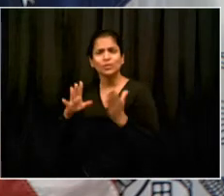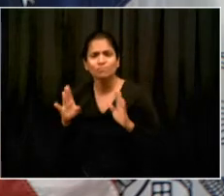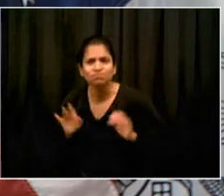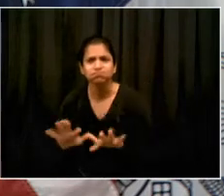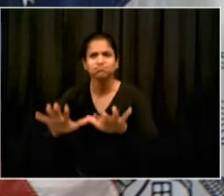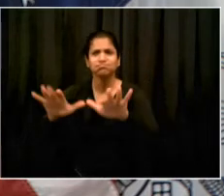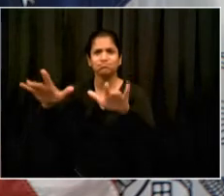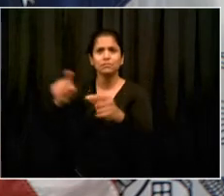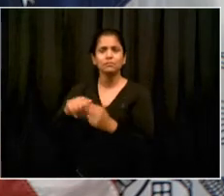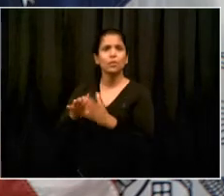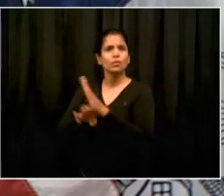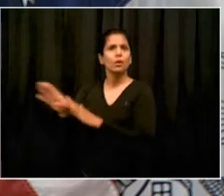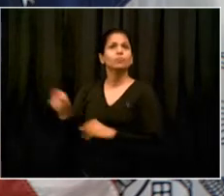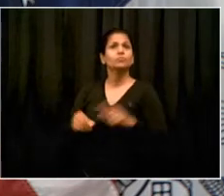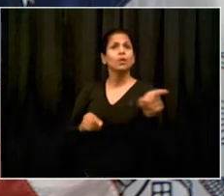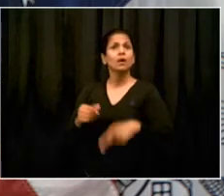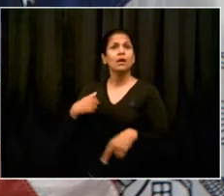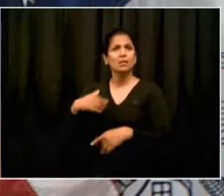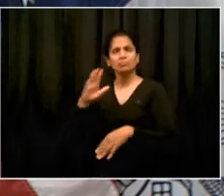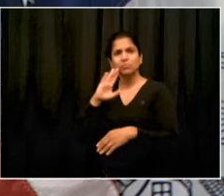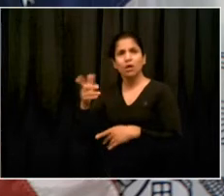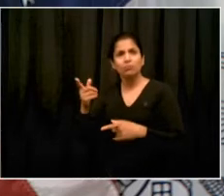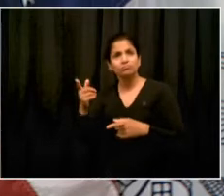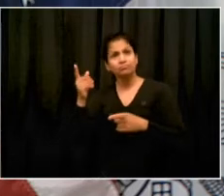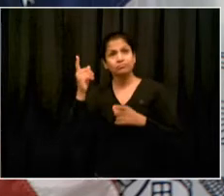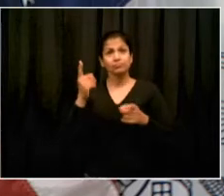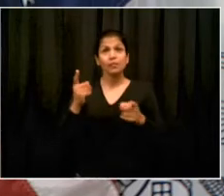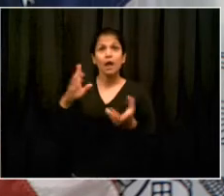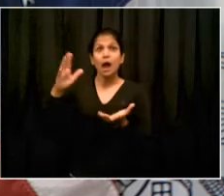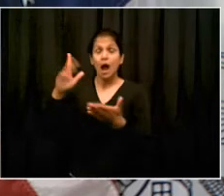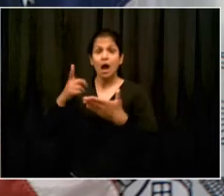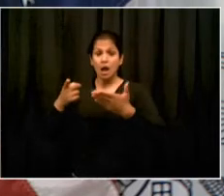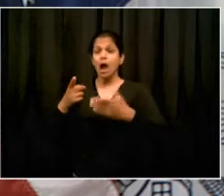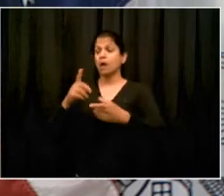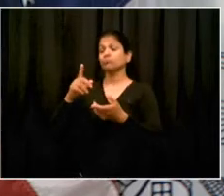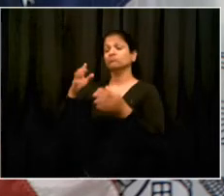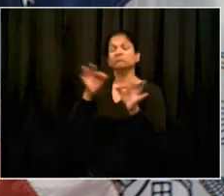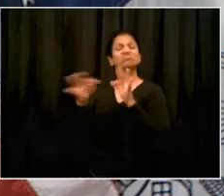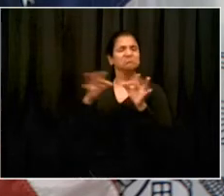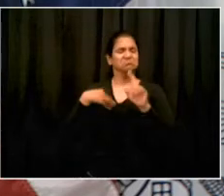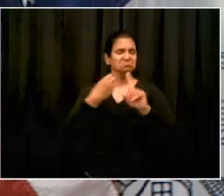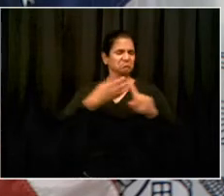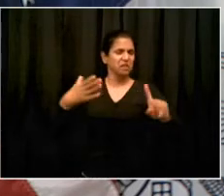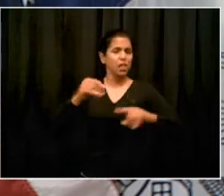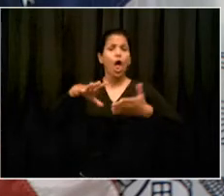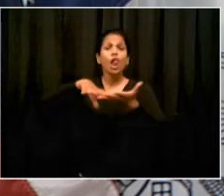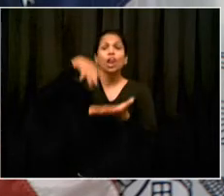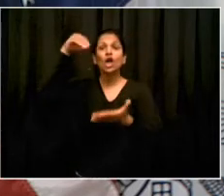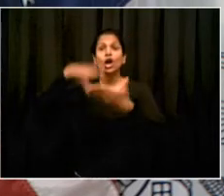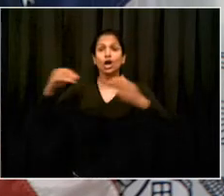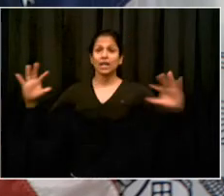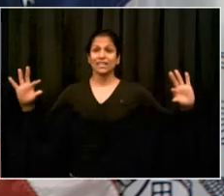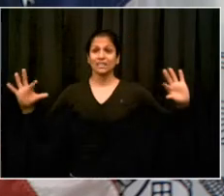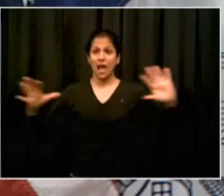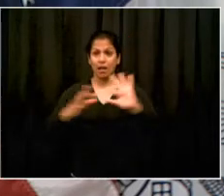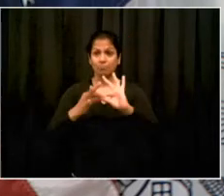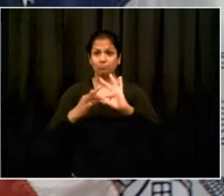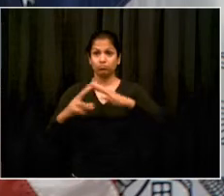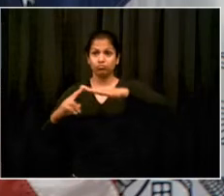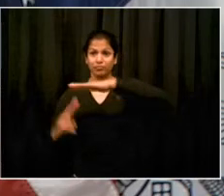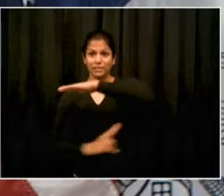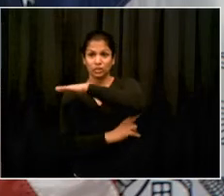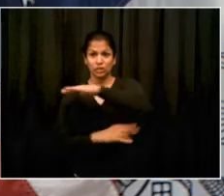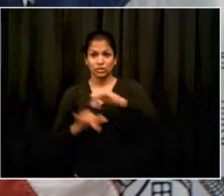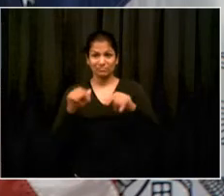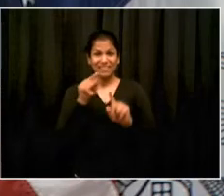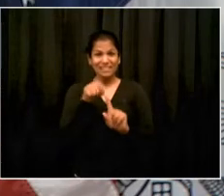supervision for students on the days they are learning remotely within the blended approach, and for families that need